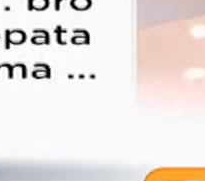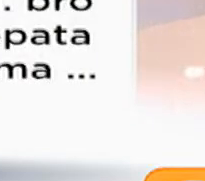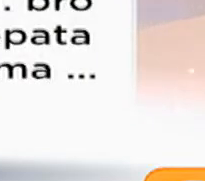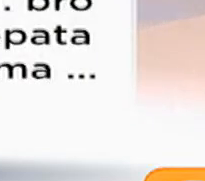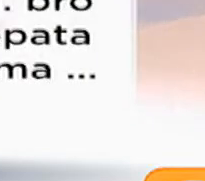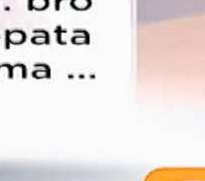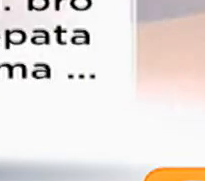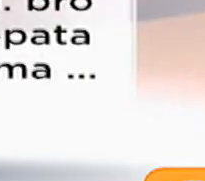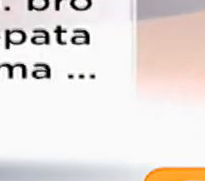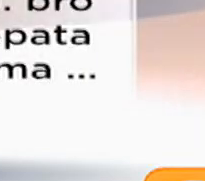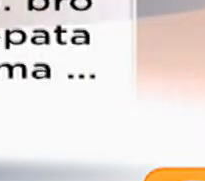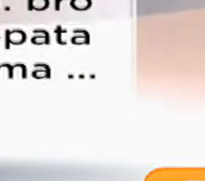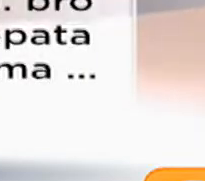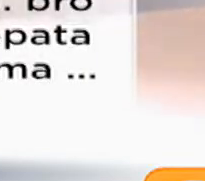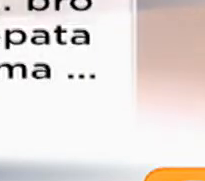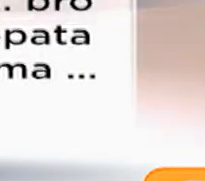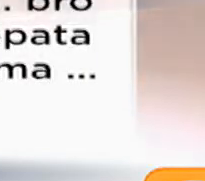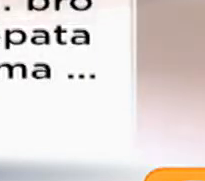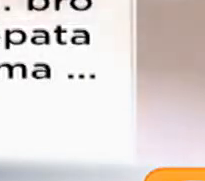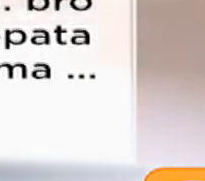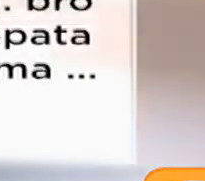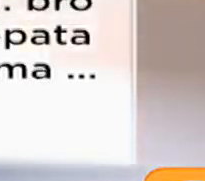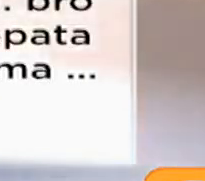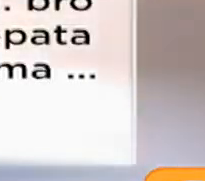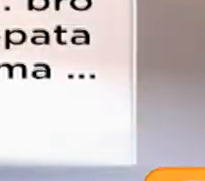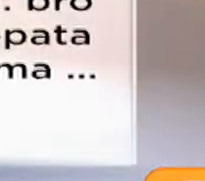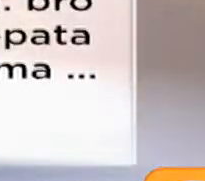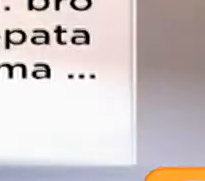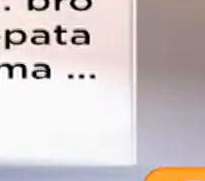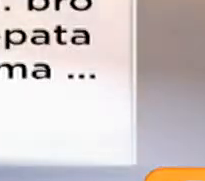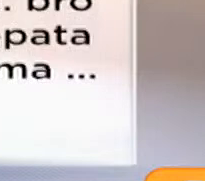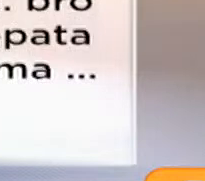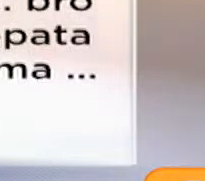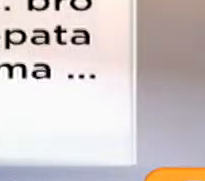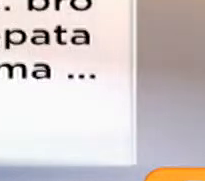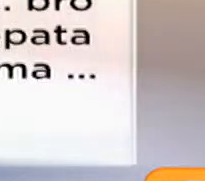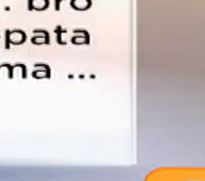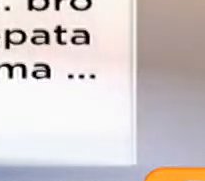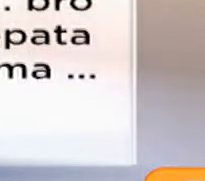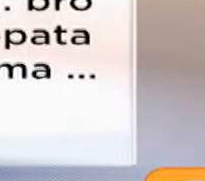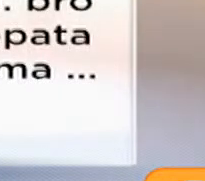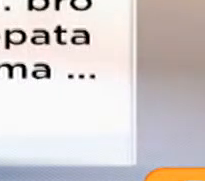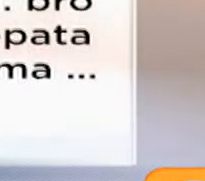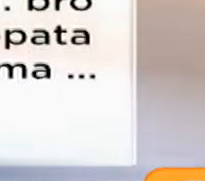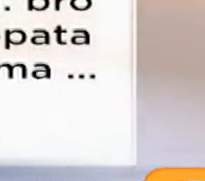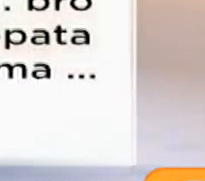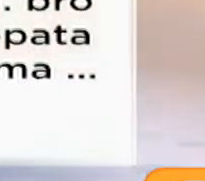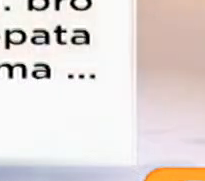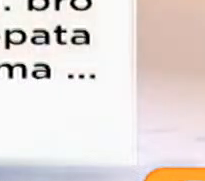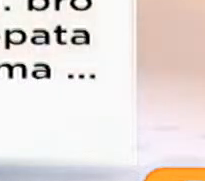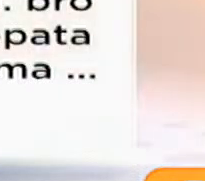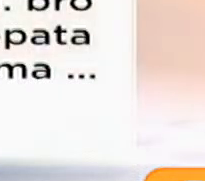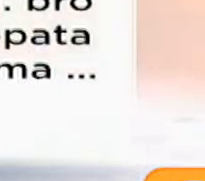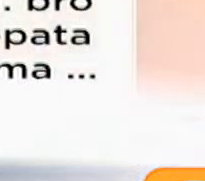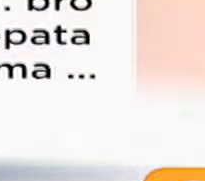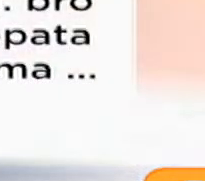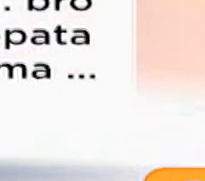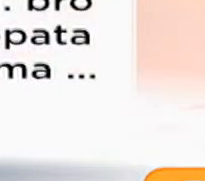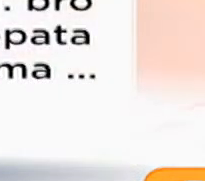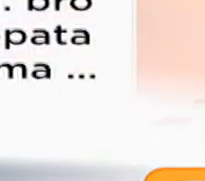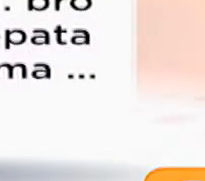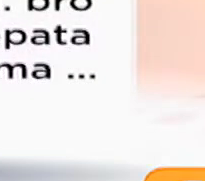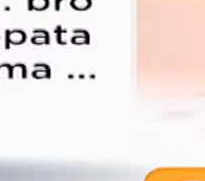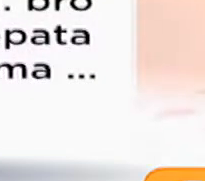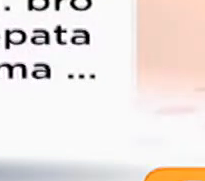times we used to do subjects such as art and craft, home science, agriculture, music. Why can't we bring back those subjects instead of this CBC